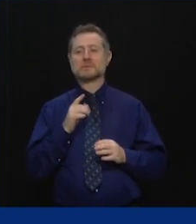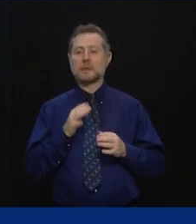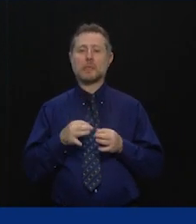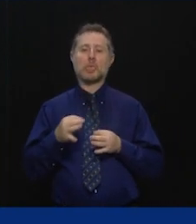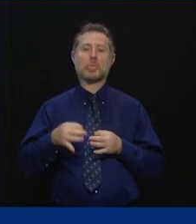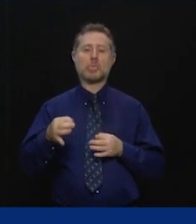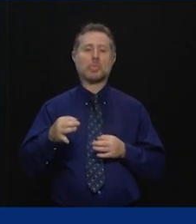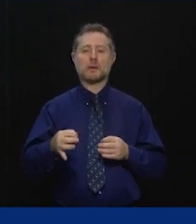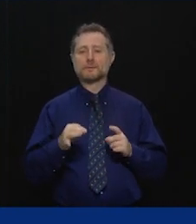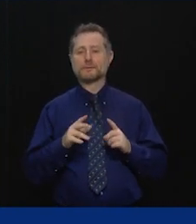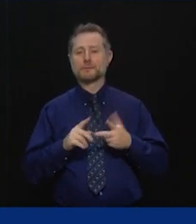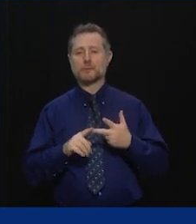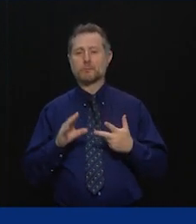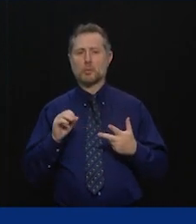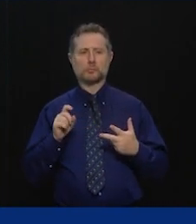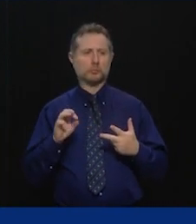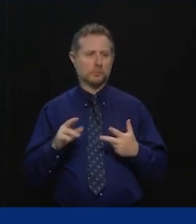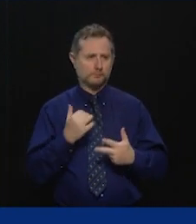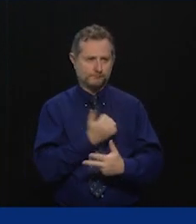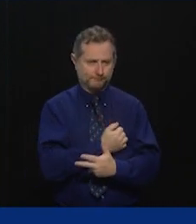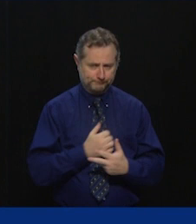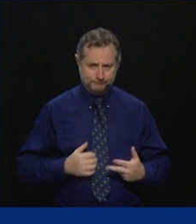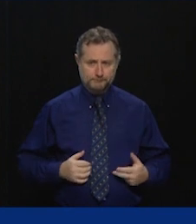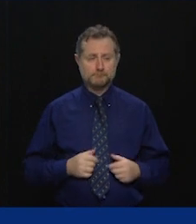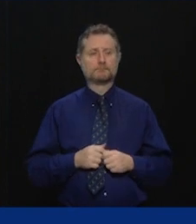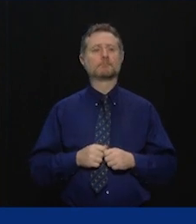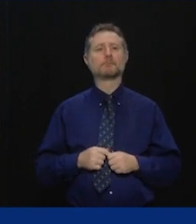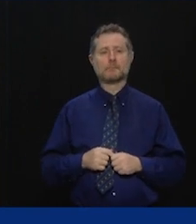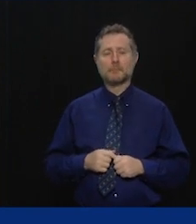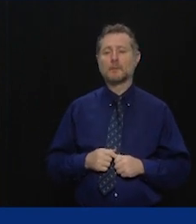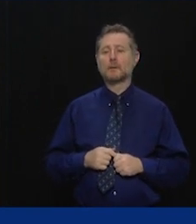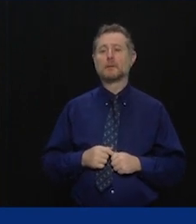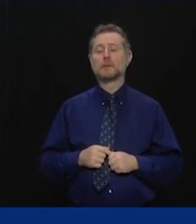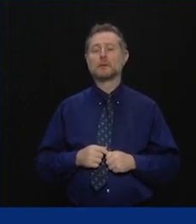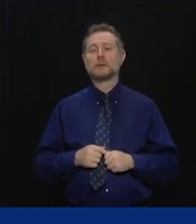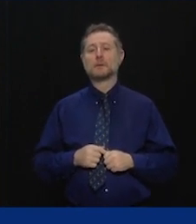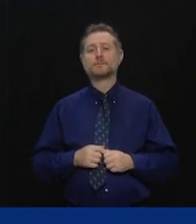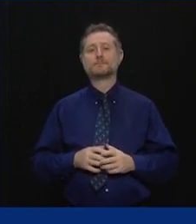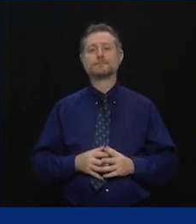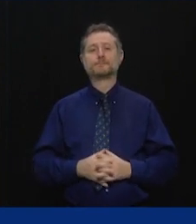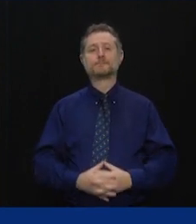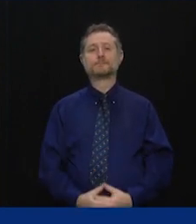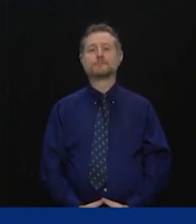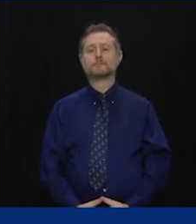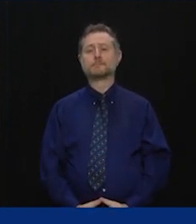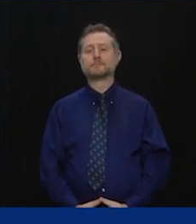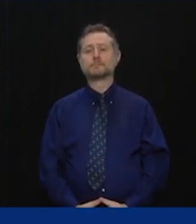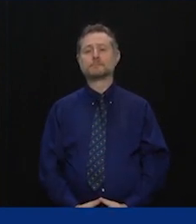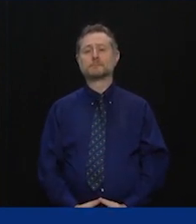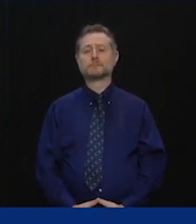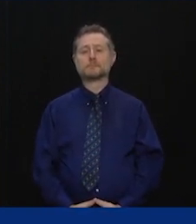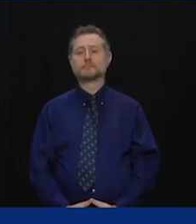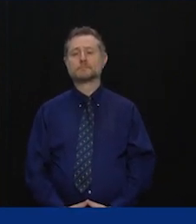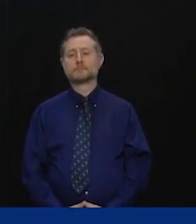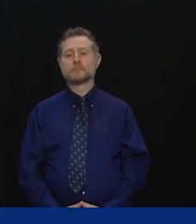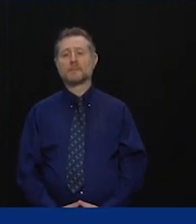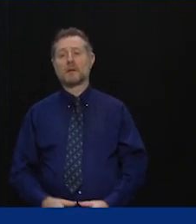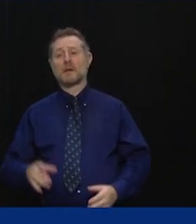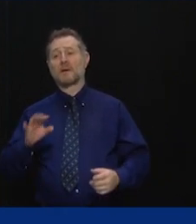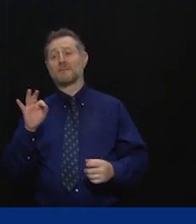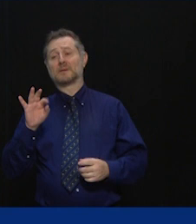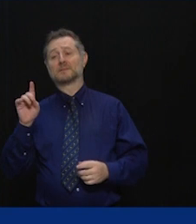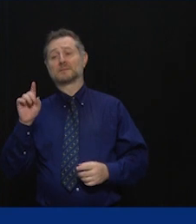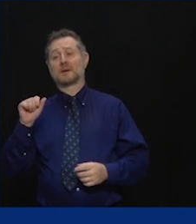to people. You know, it was the FDA approved Pfizer, people